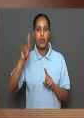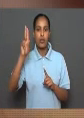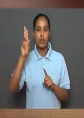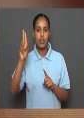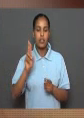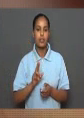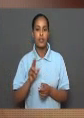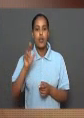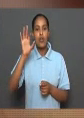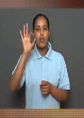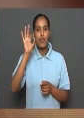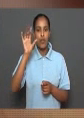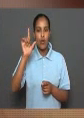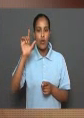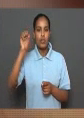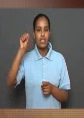polyurethane,